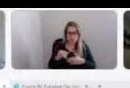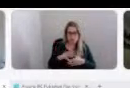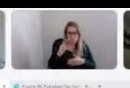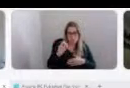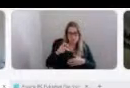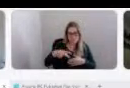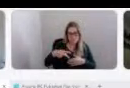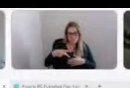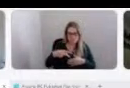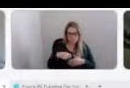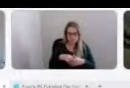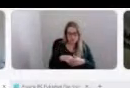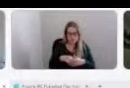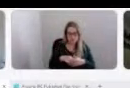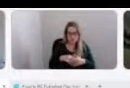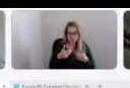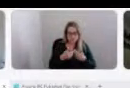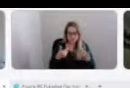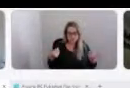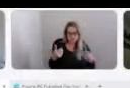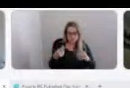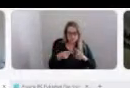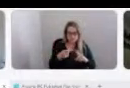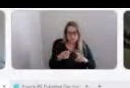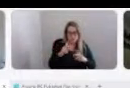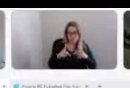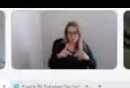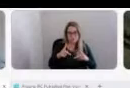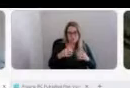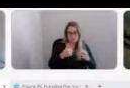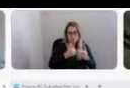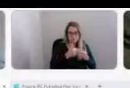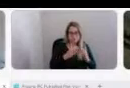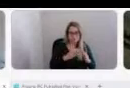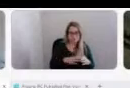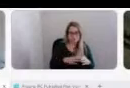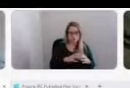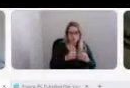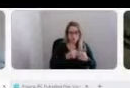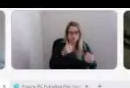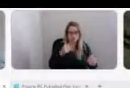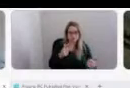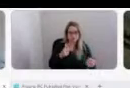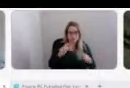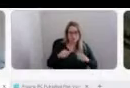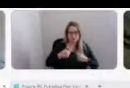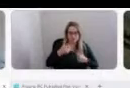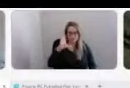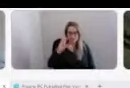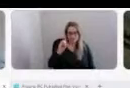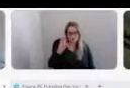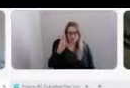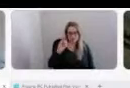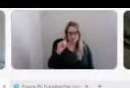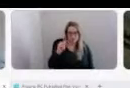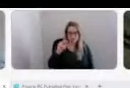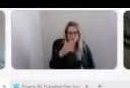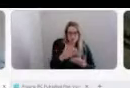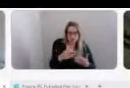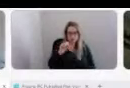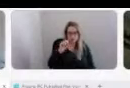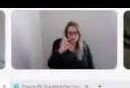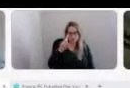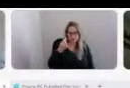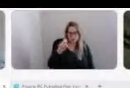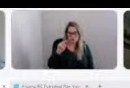in fact splits me apart from neighbors across the road from where i live i live in the coconino part of sedona and it makes no